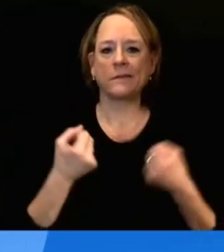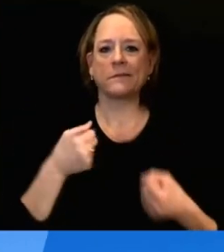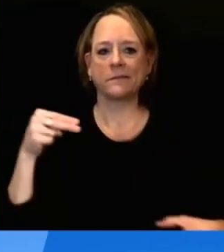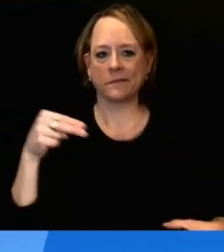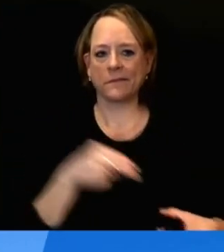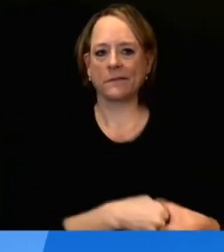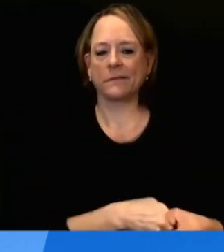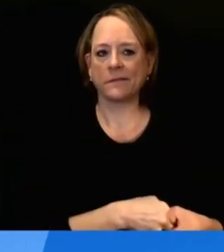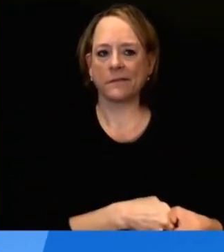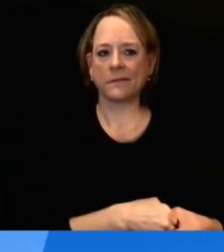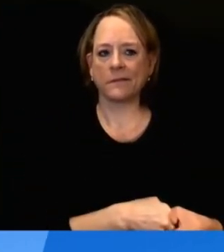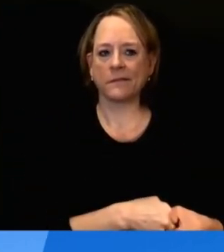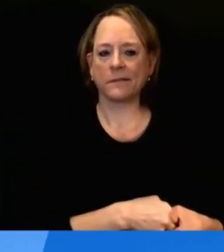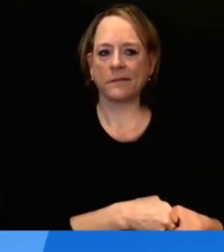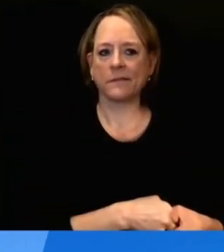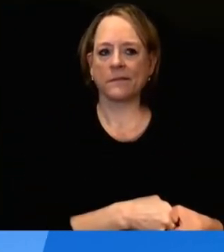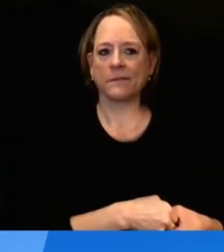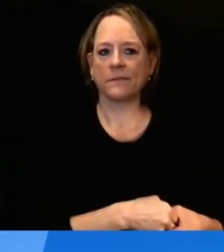to that.